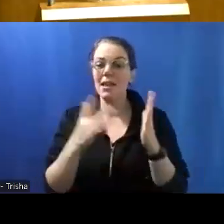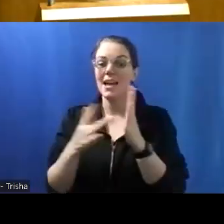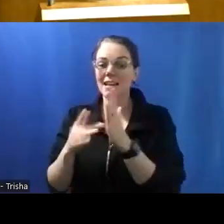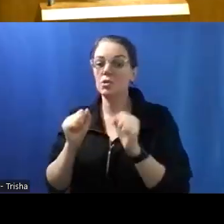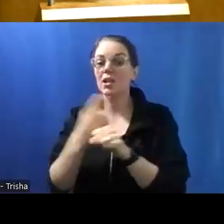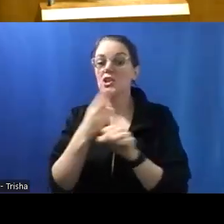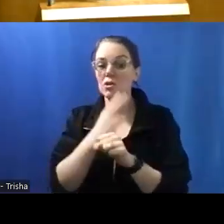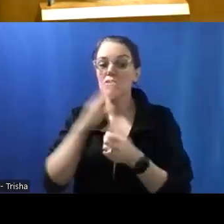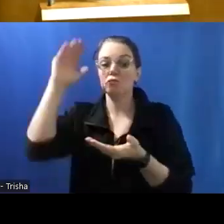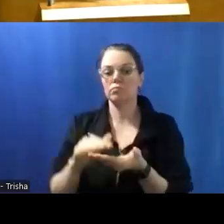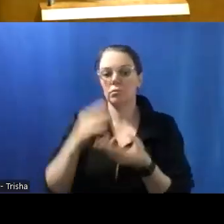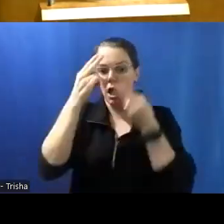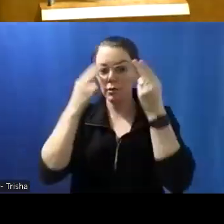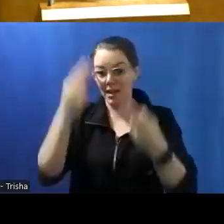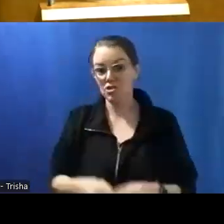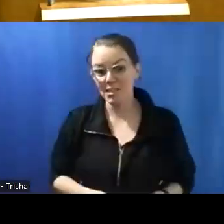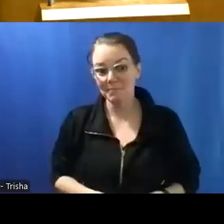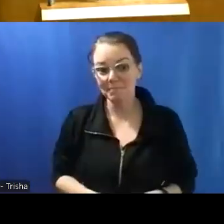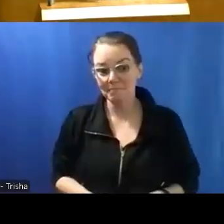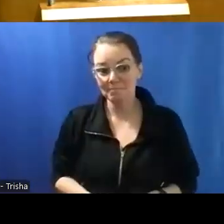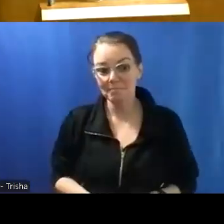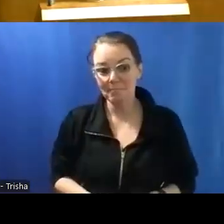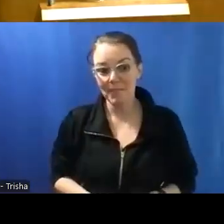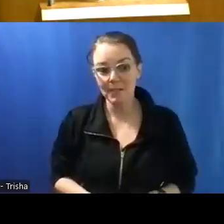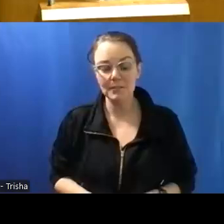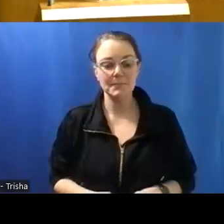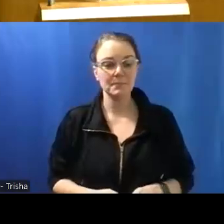start to arise. And I also wanted to mention